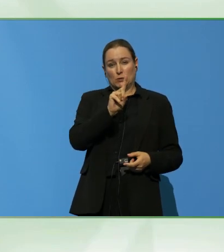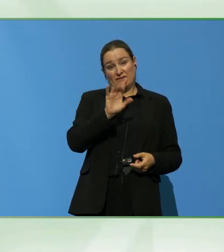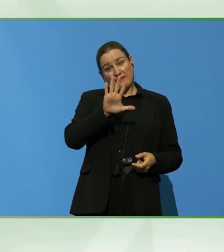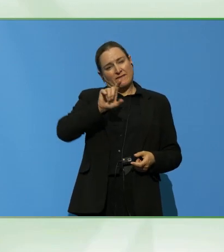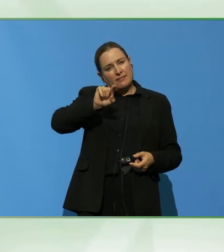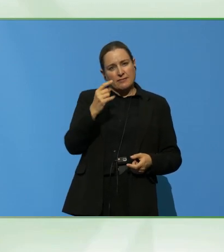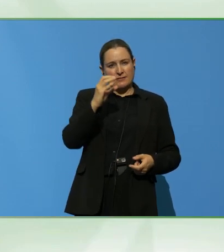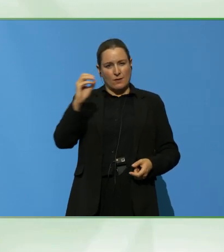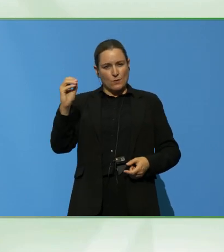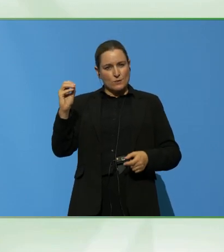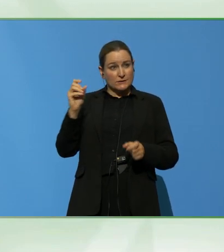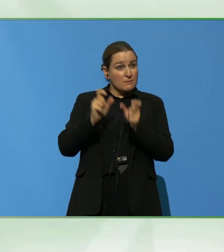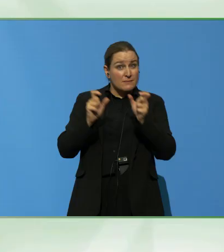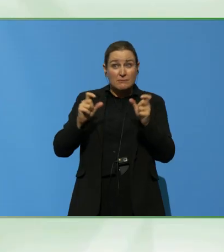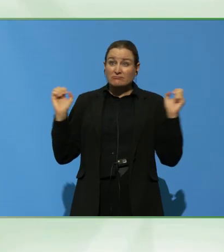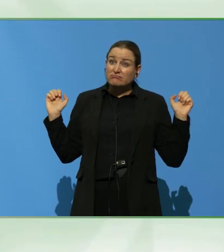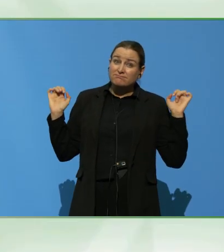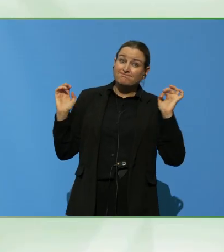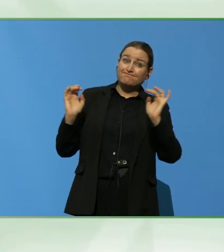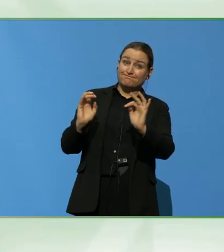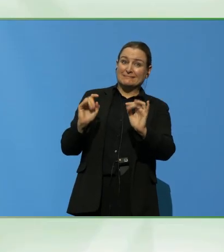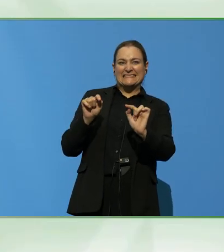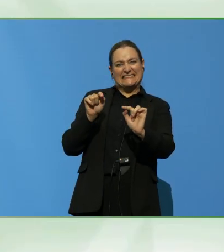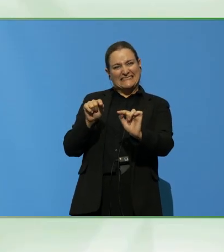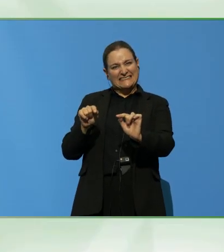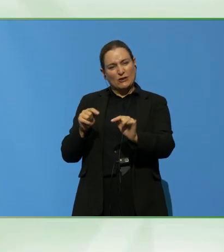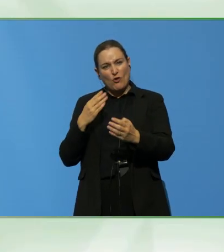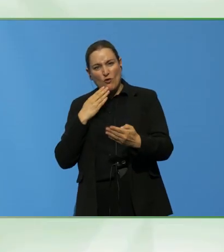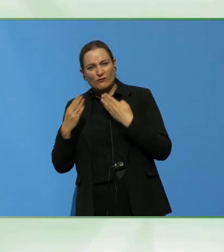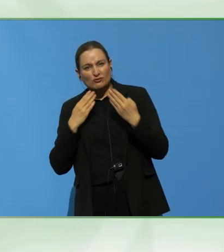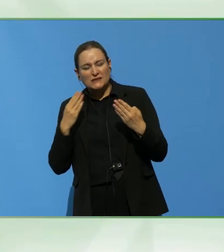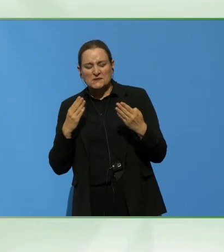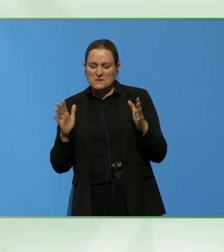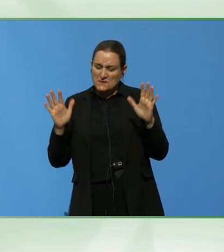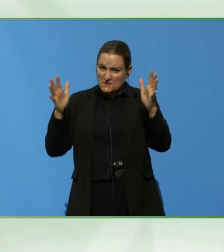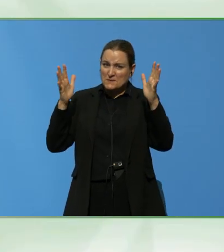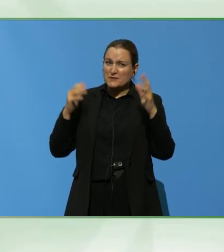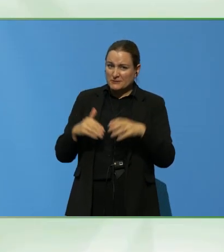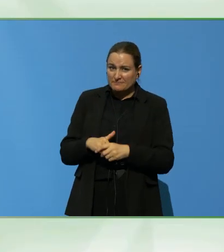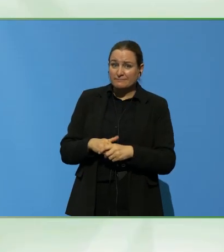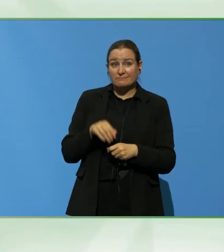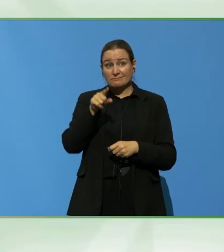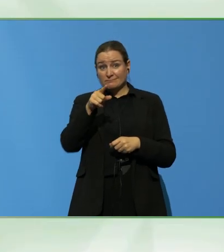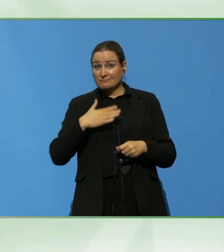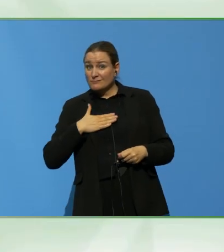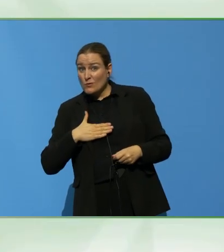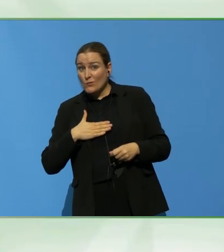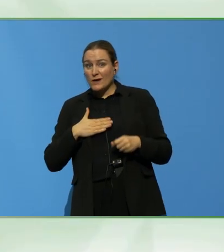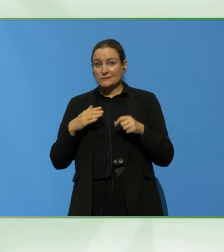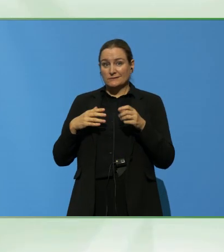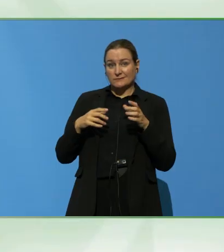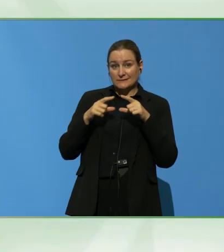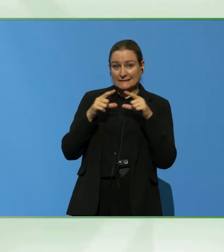at a mainstream gaming conference. And if anyone is interested to maybe get a discounted ticket, maybe Marianne can pull some